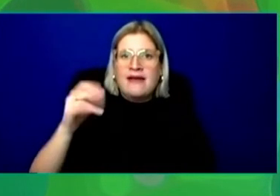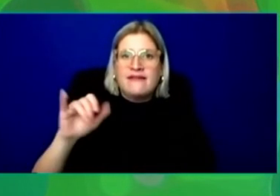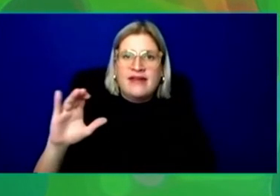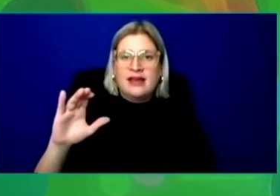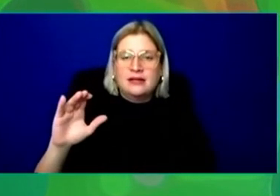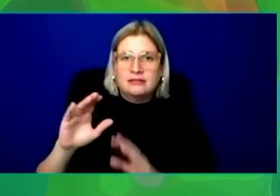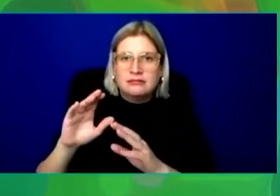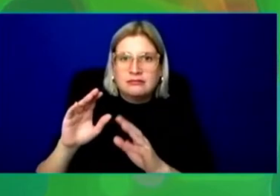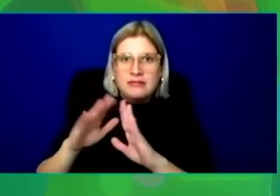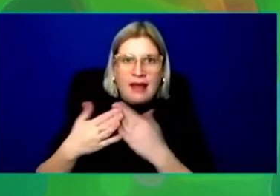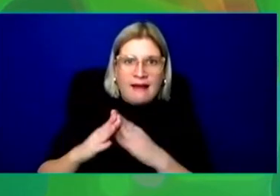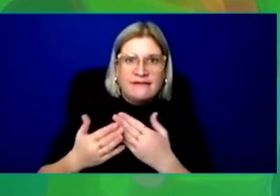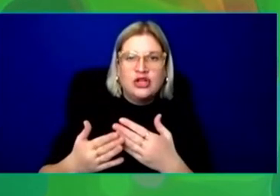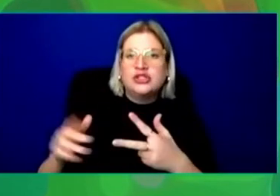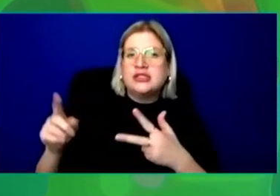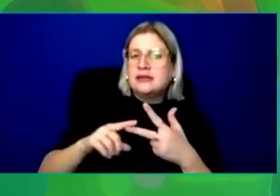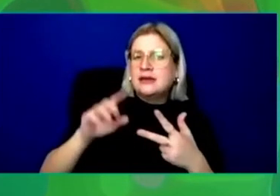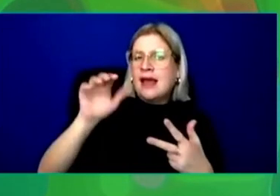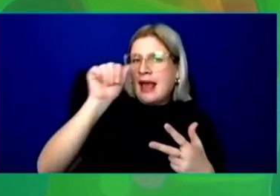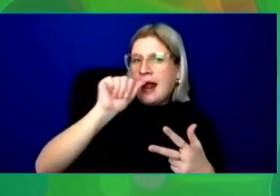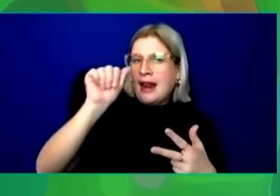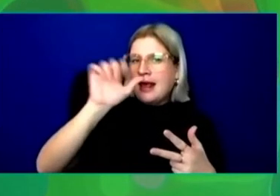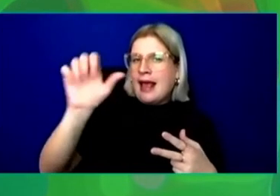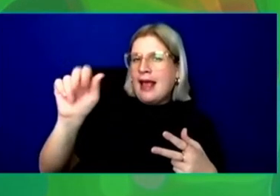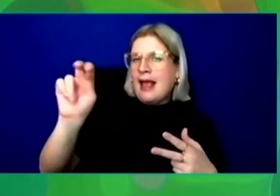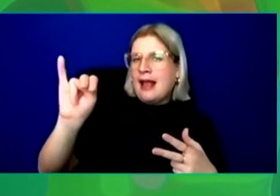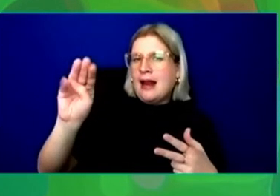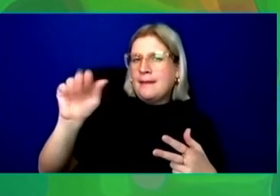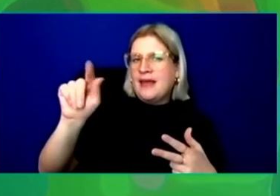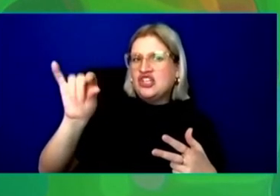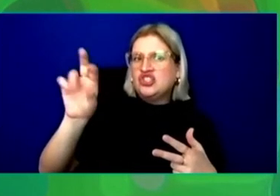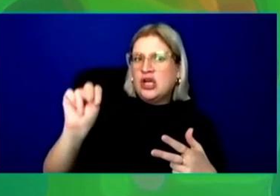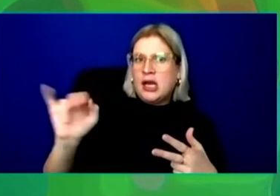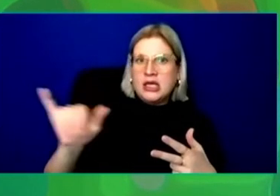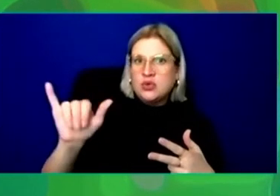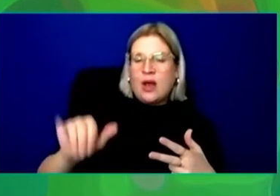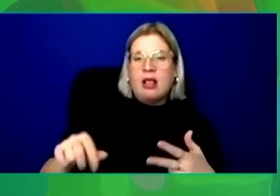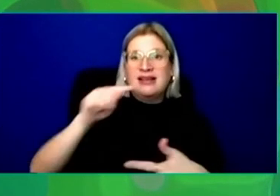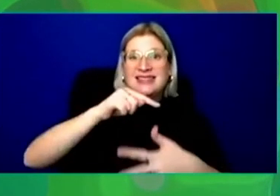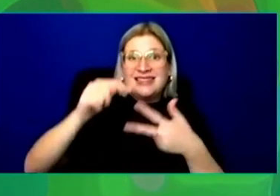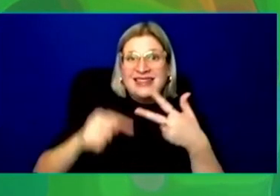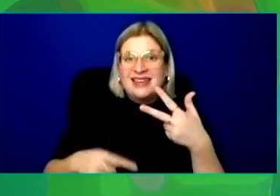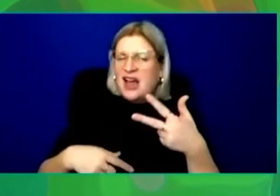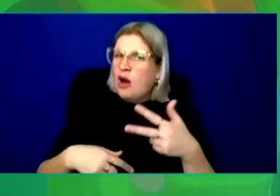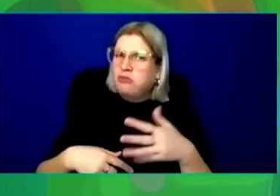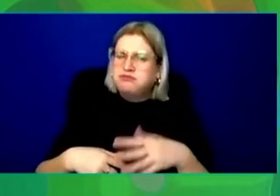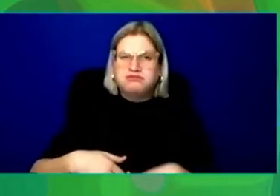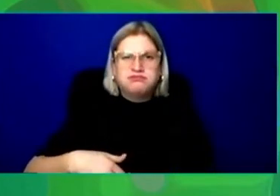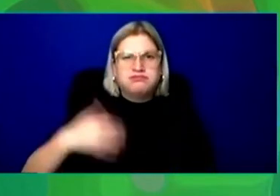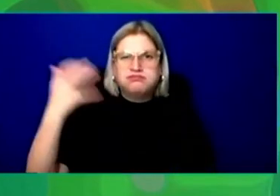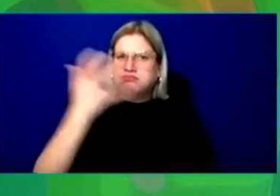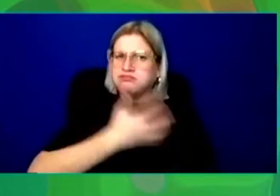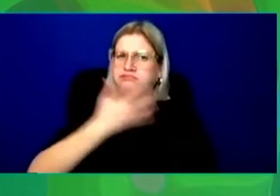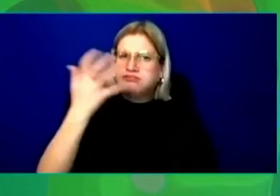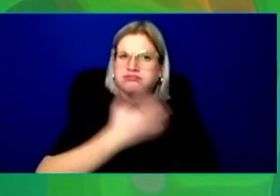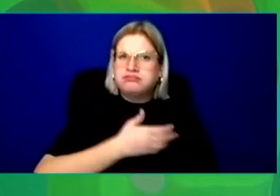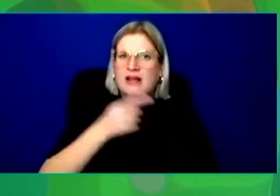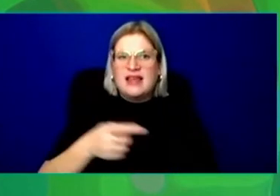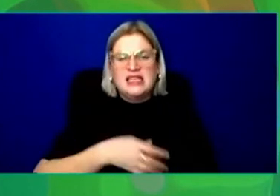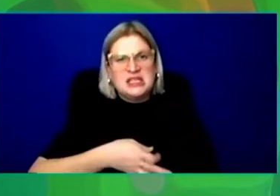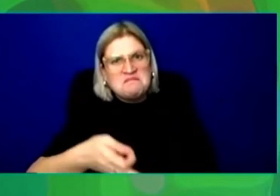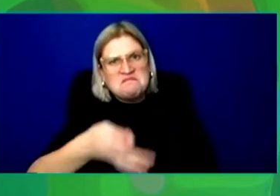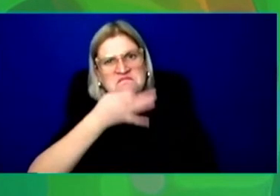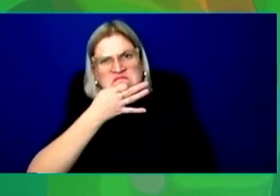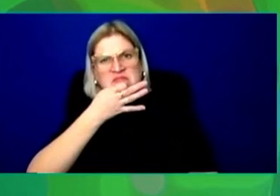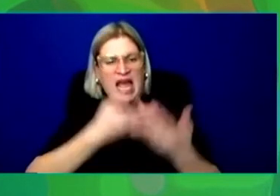well. And so I find these materials are incredibly rich, given these expert hands and visionaries